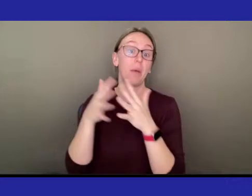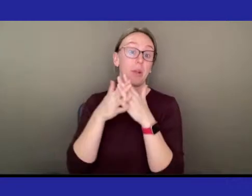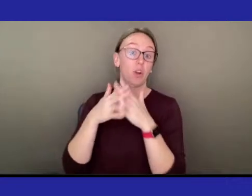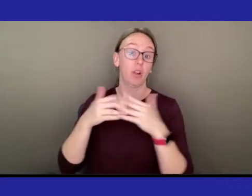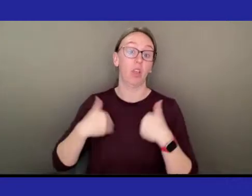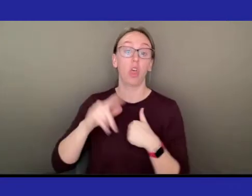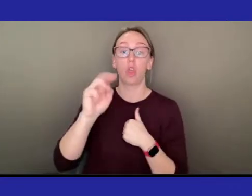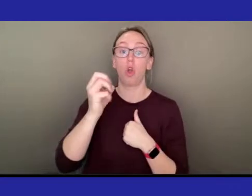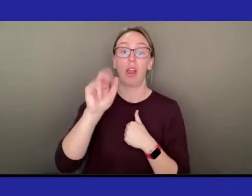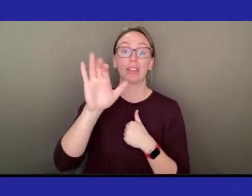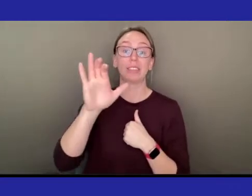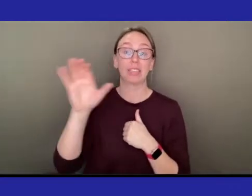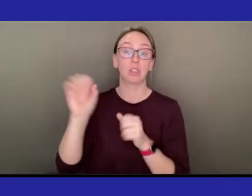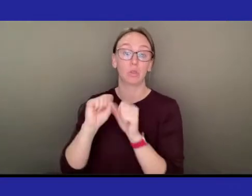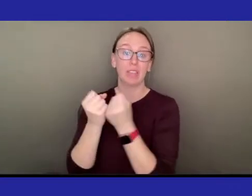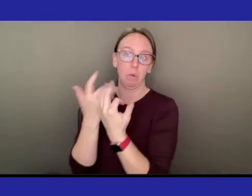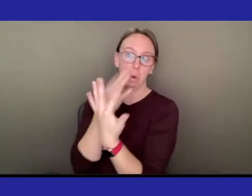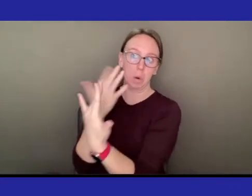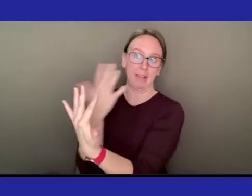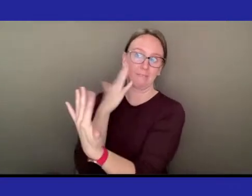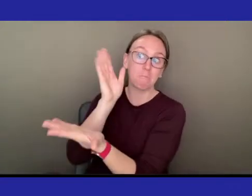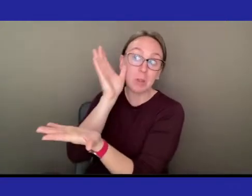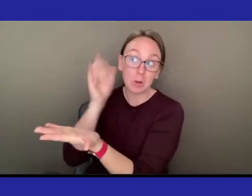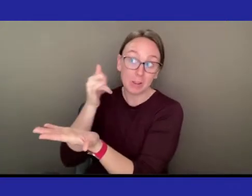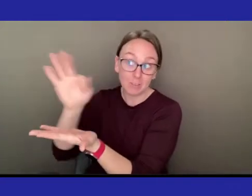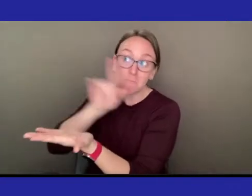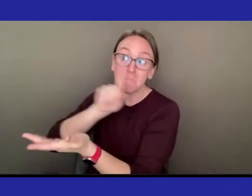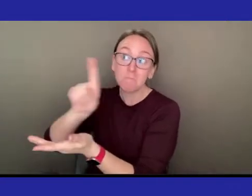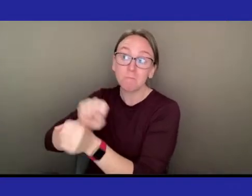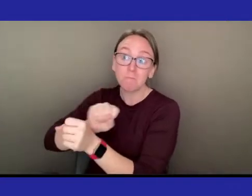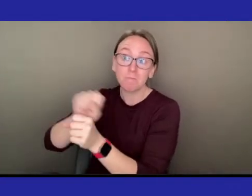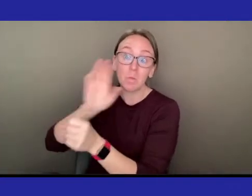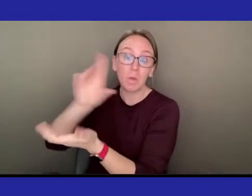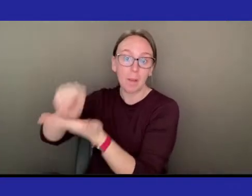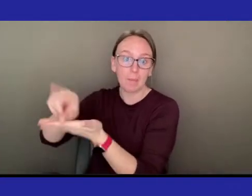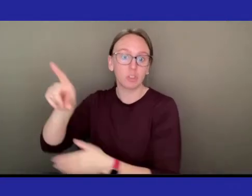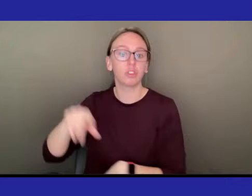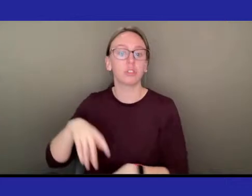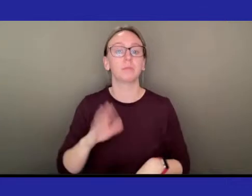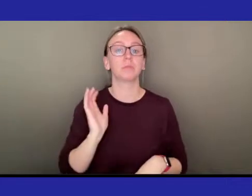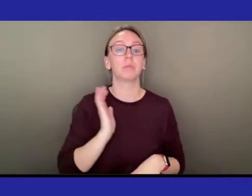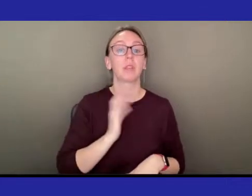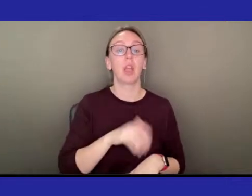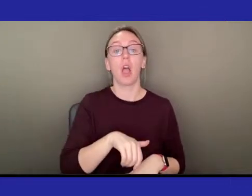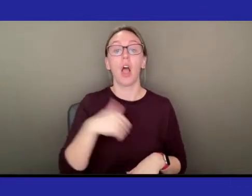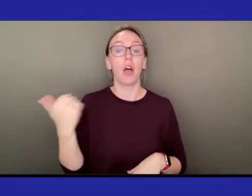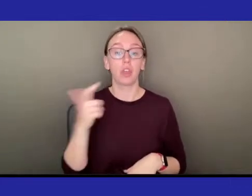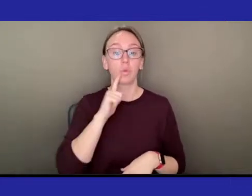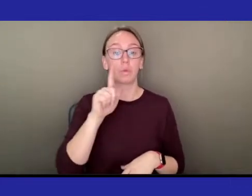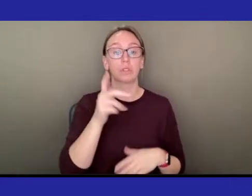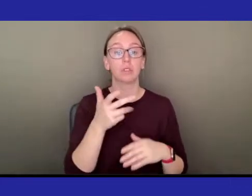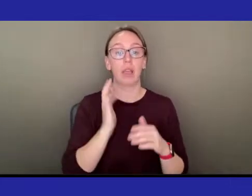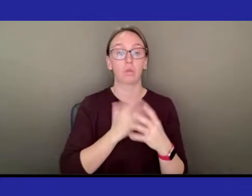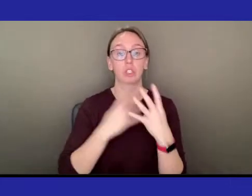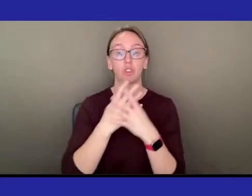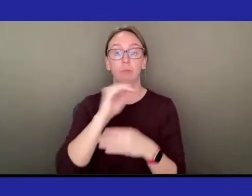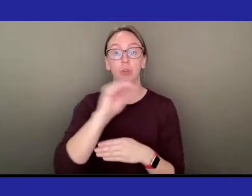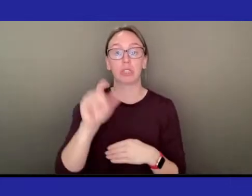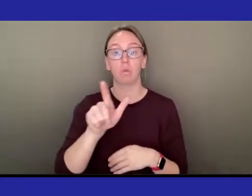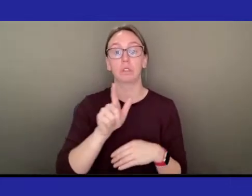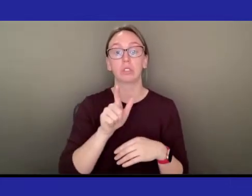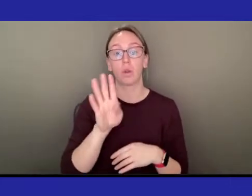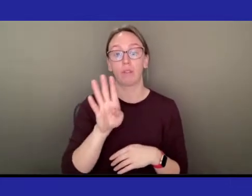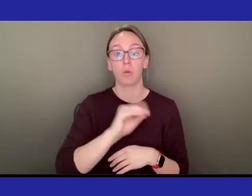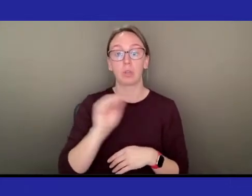on that. Our screening rate also was 24% after implementation of the nurse practitioners at our 3 pilot